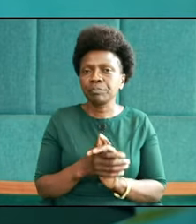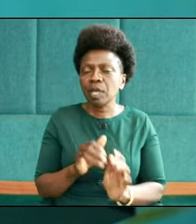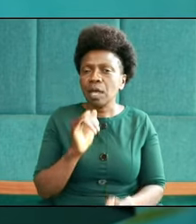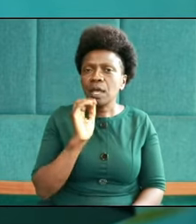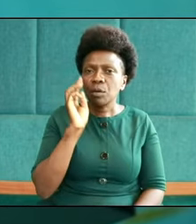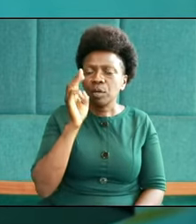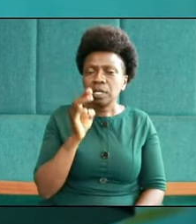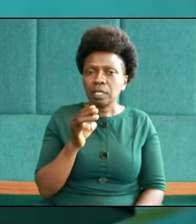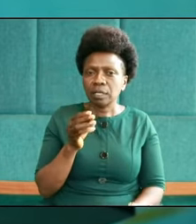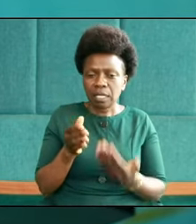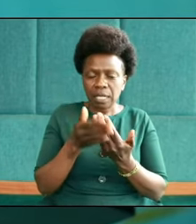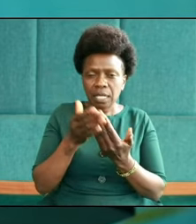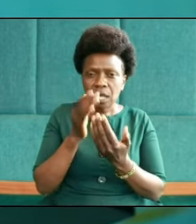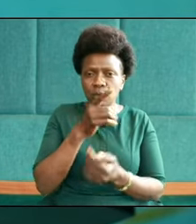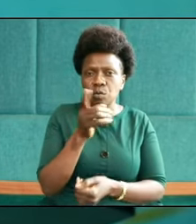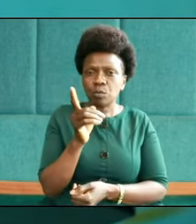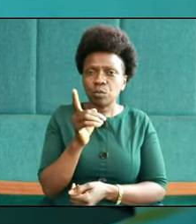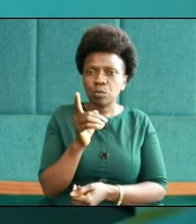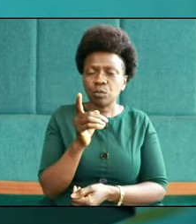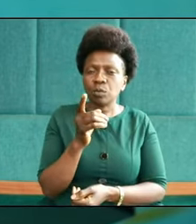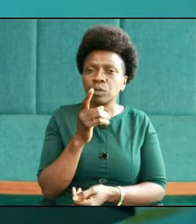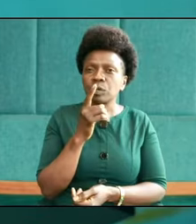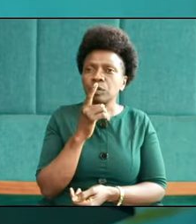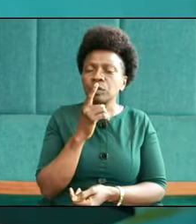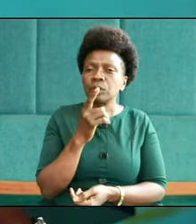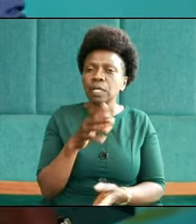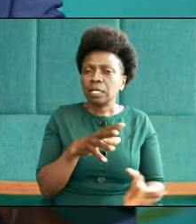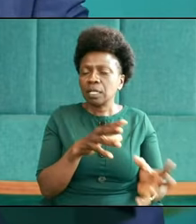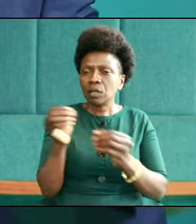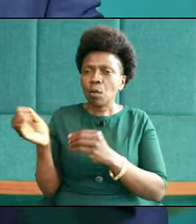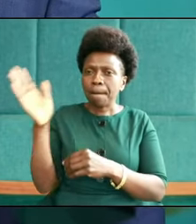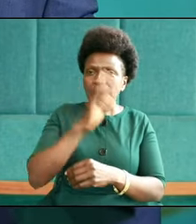I will take keen care of you till you are back home.